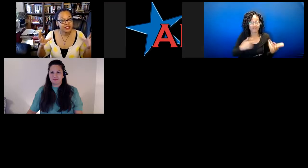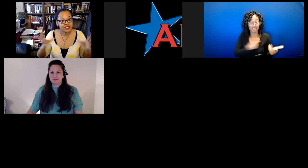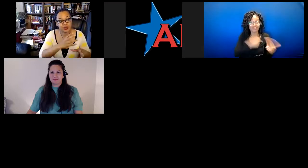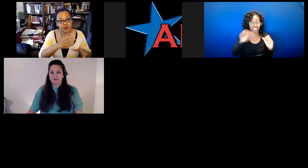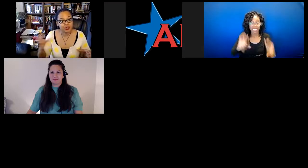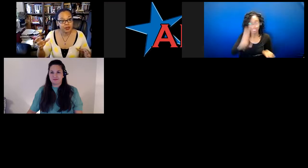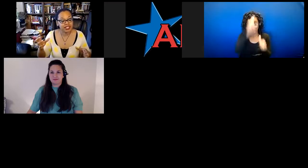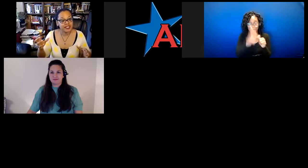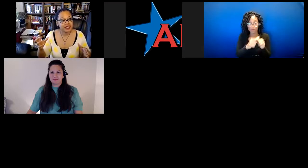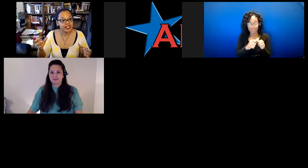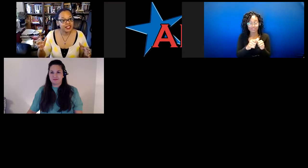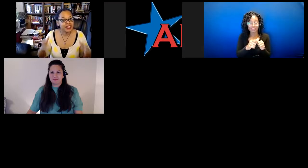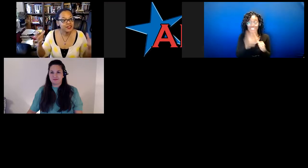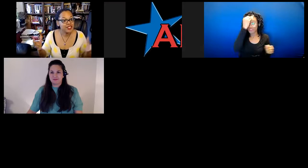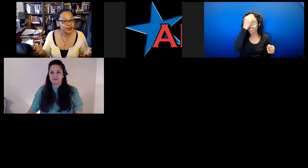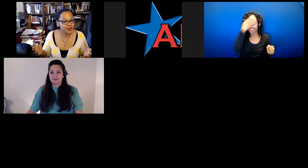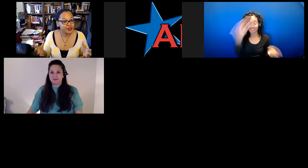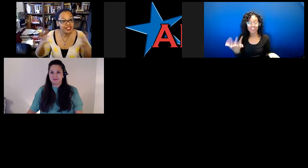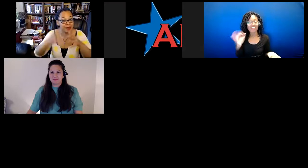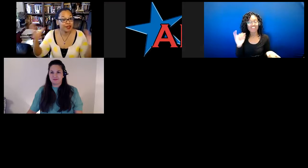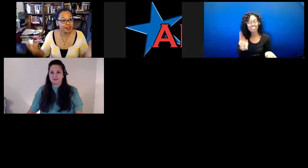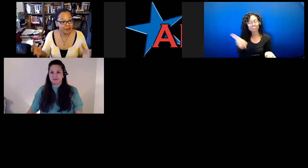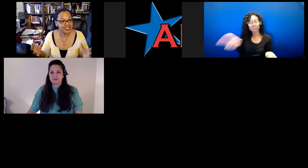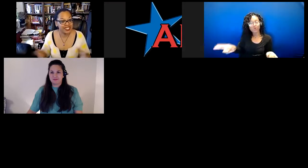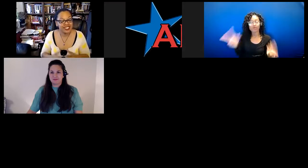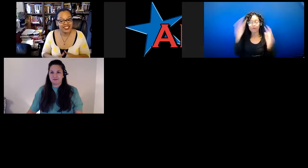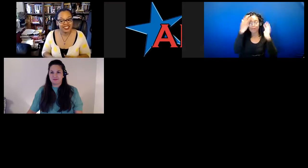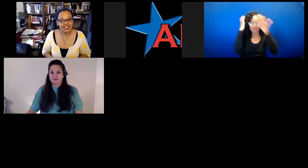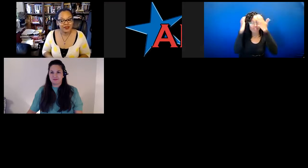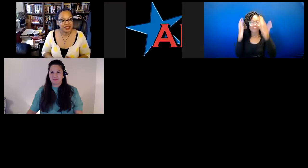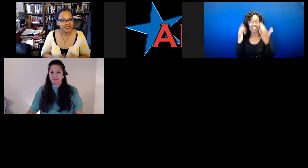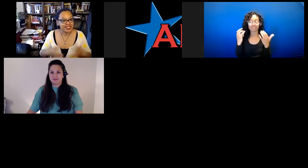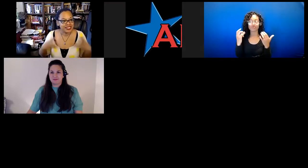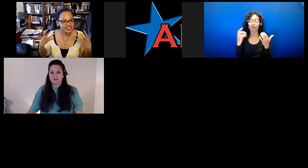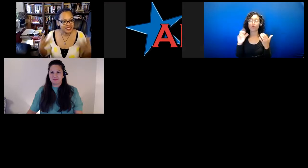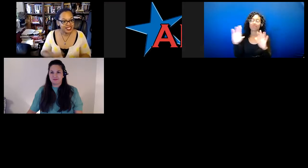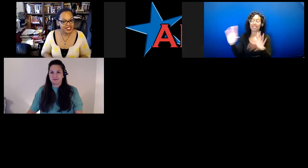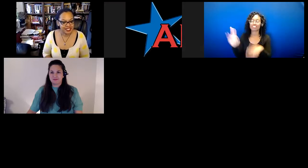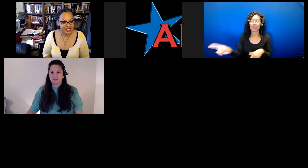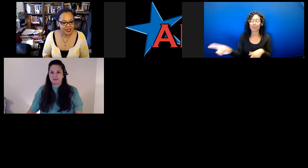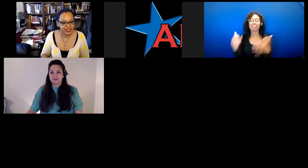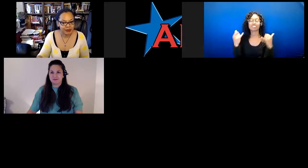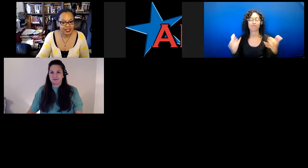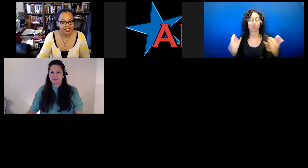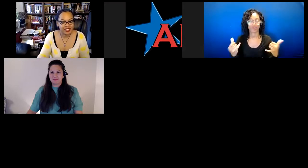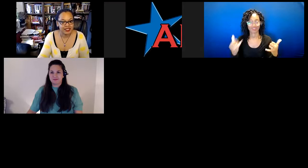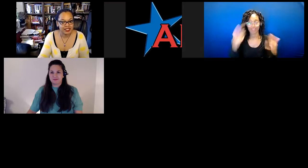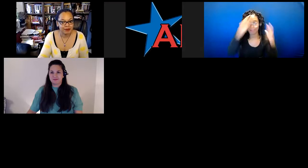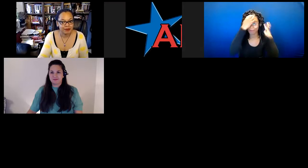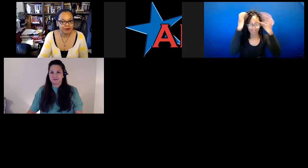sort of historical mindset, not even historical, contemporary mindset, in understanding is not really something